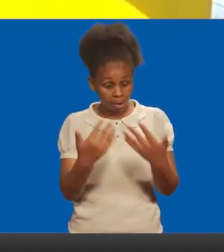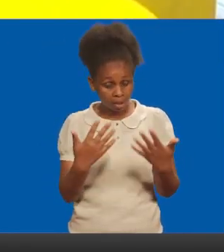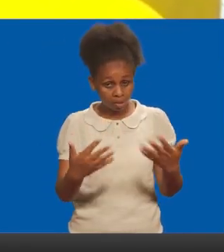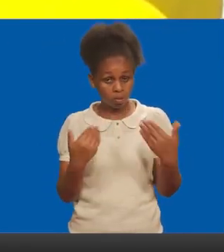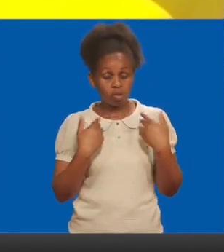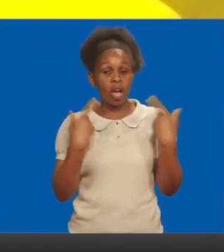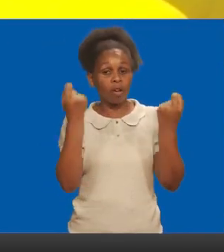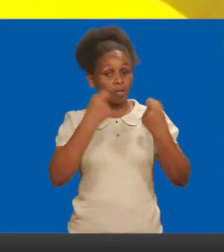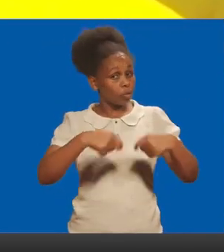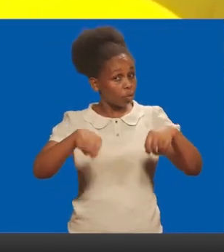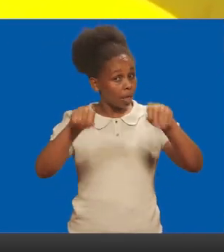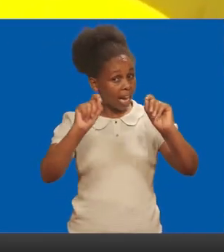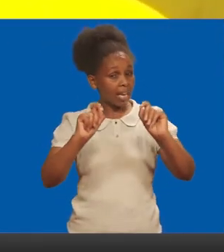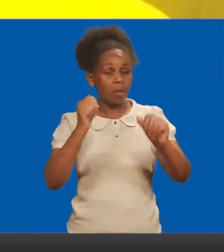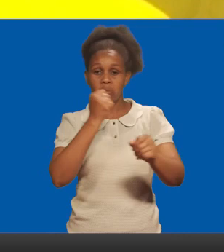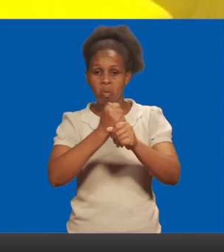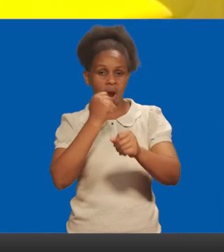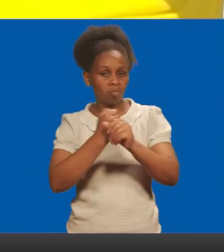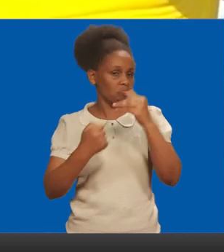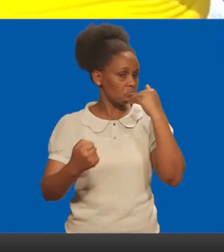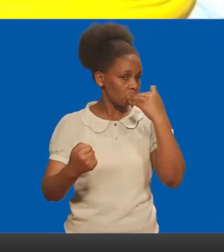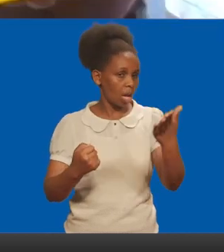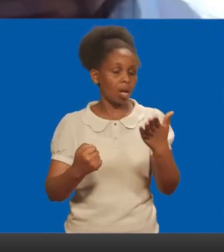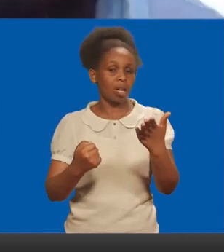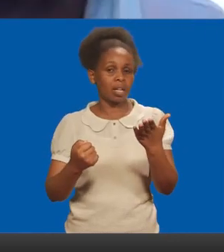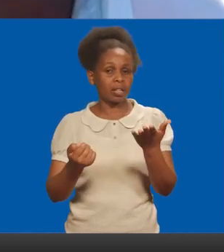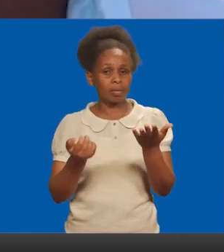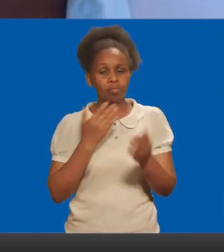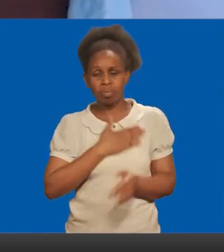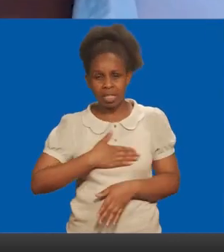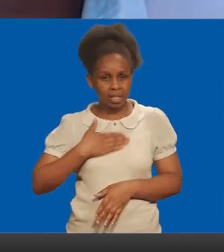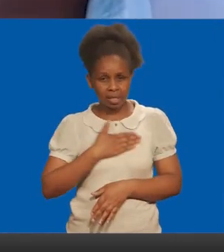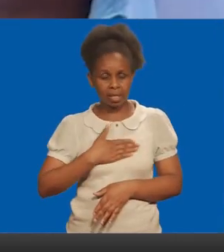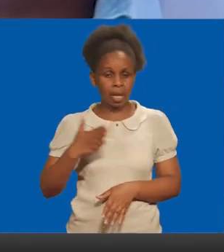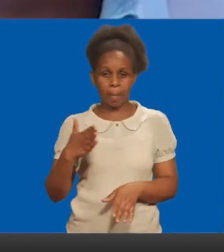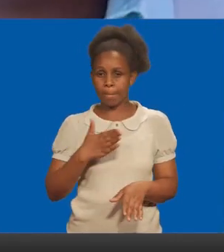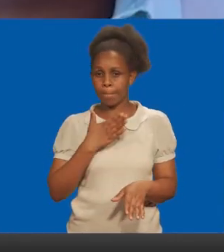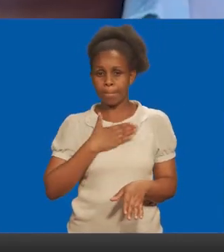there are certain things we have tried over the period they have not worked for